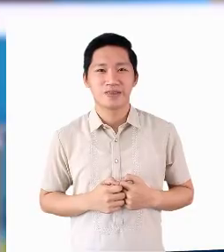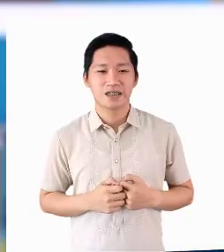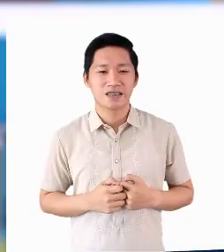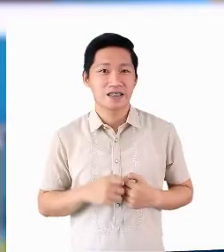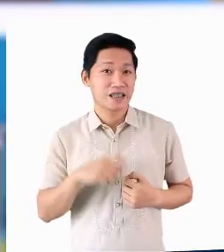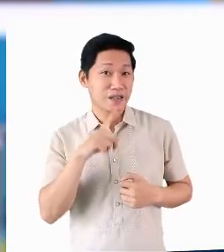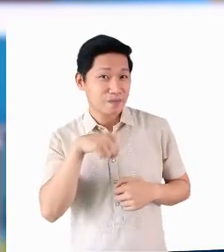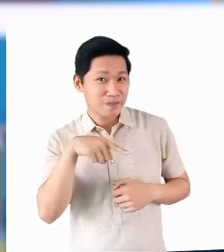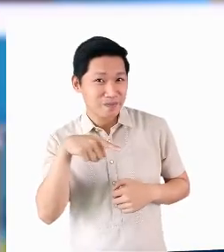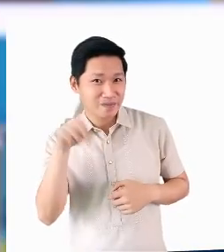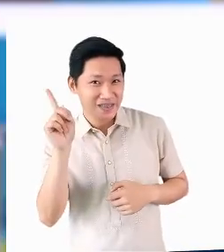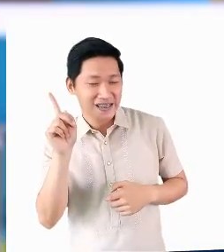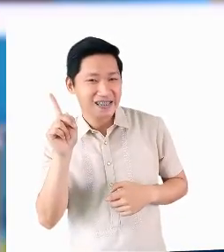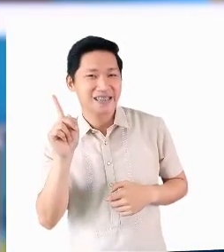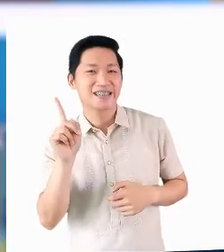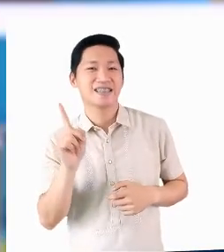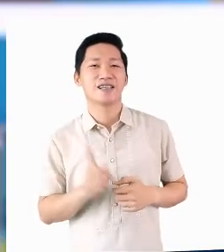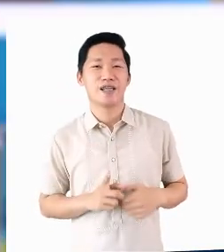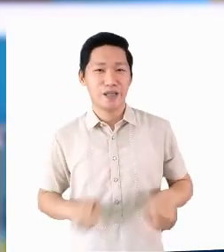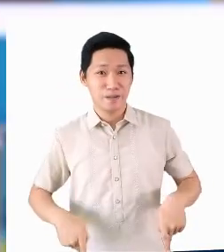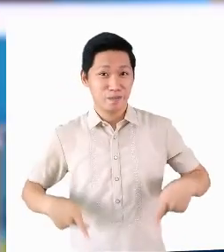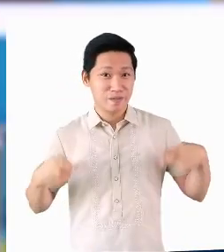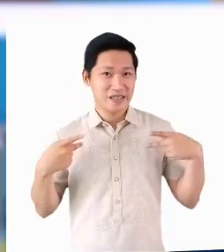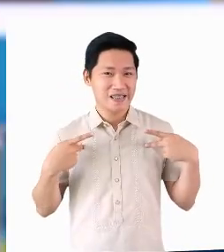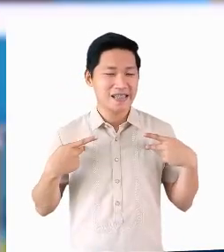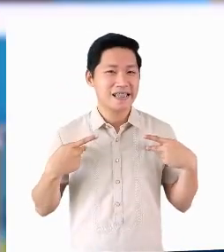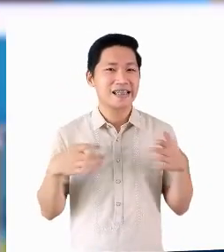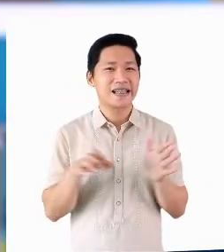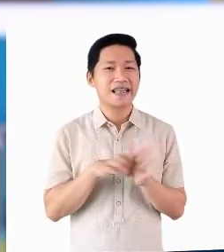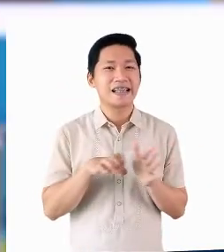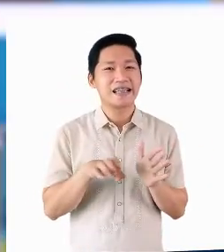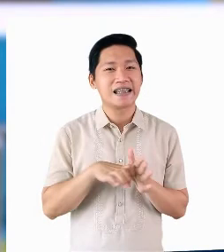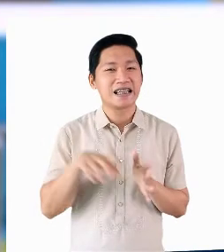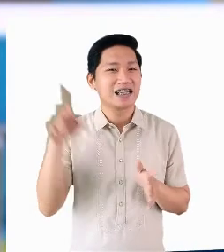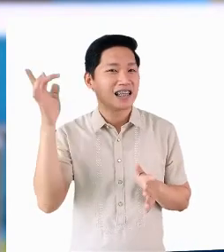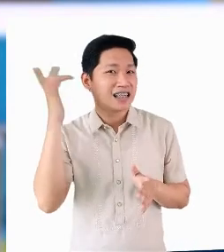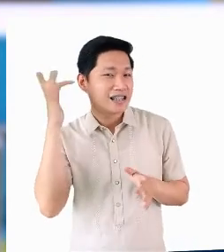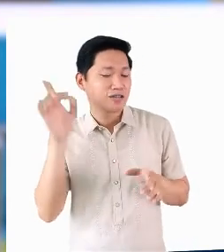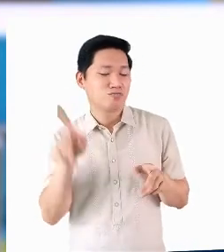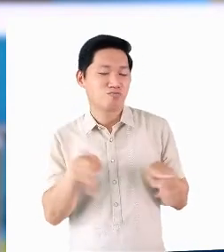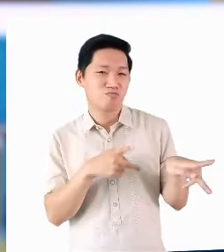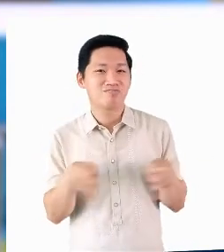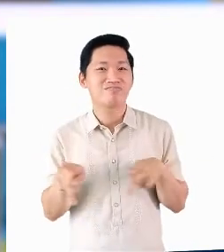You're doing great! A loud party is a physical barrier.